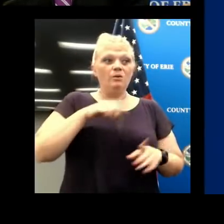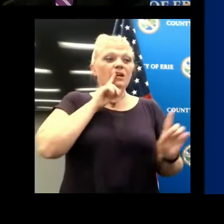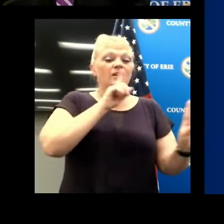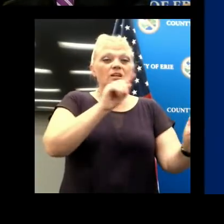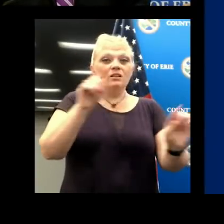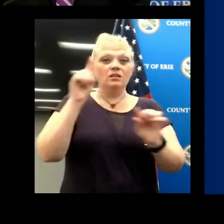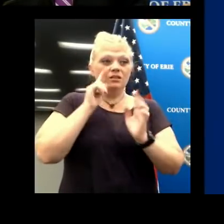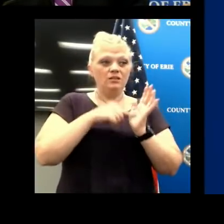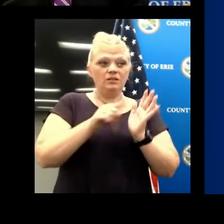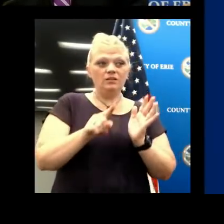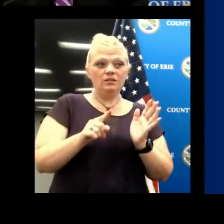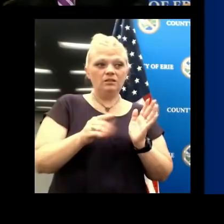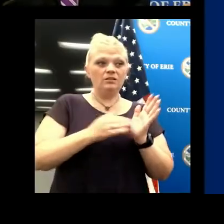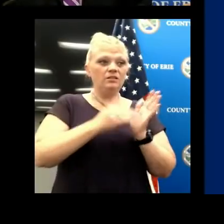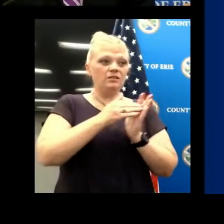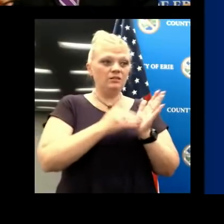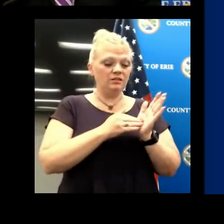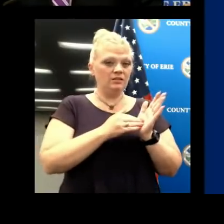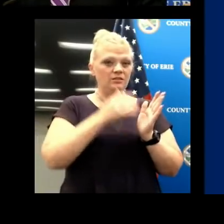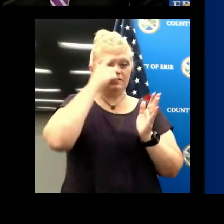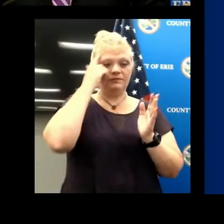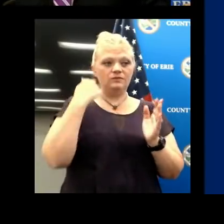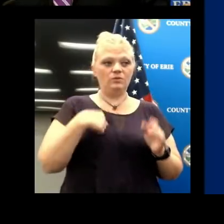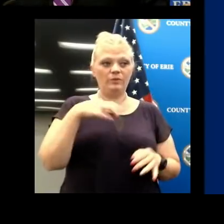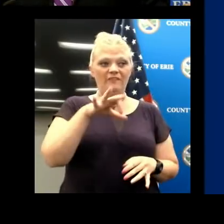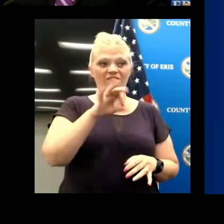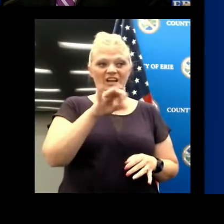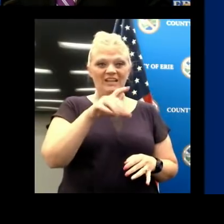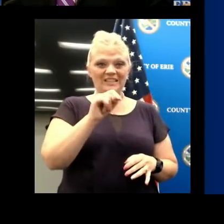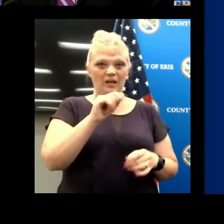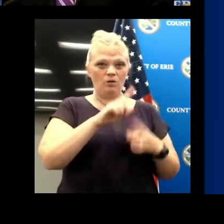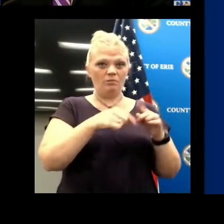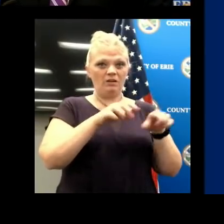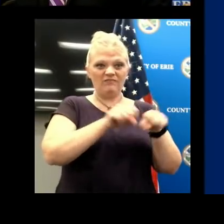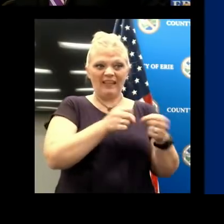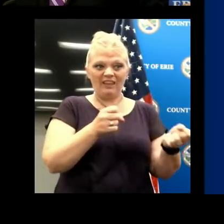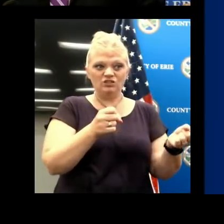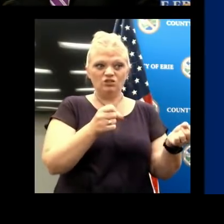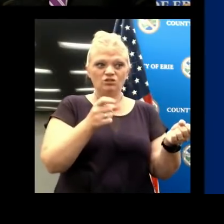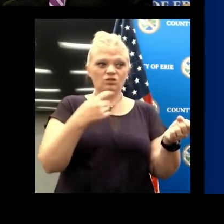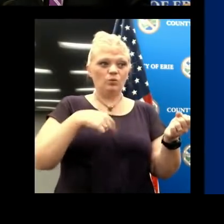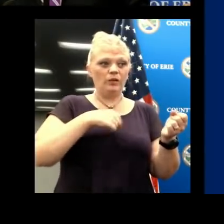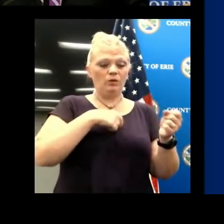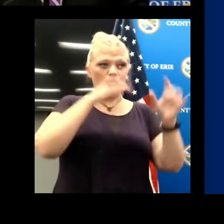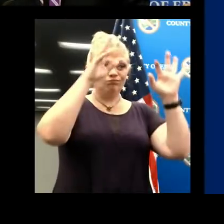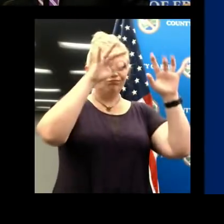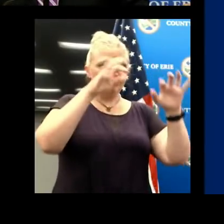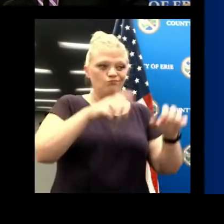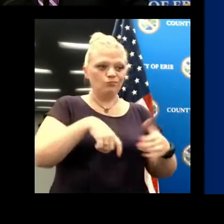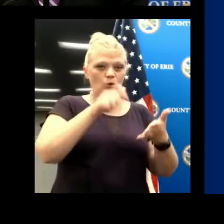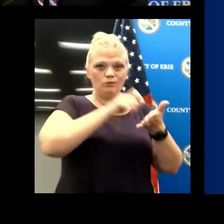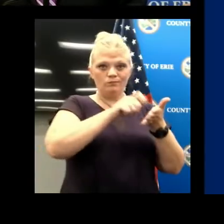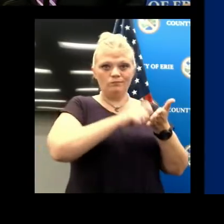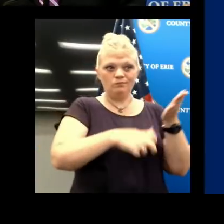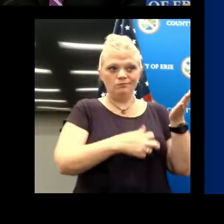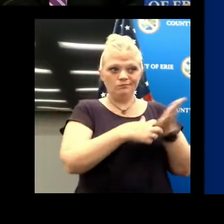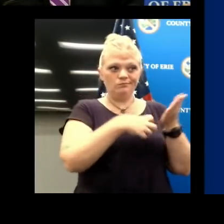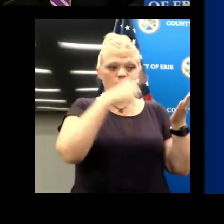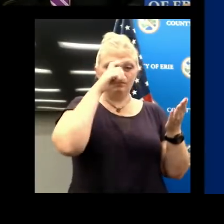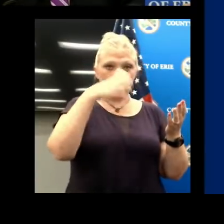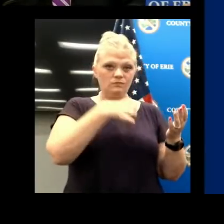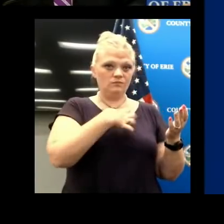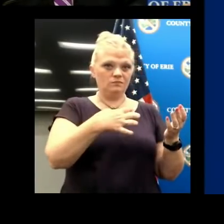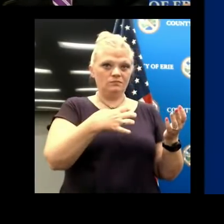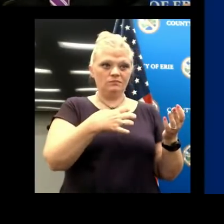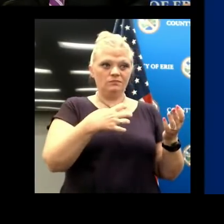on it. Often, we find out about a violation, or we will write up an entity because of a complaint that we've received